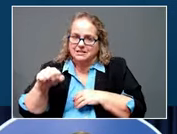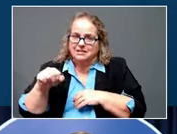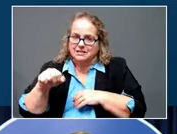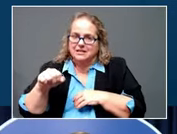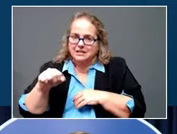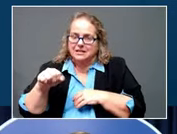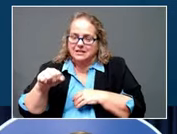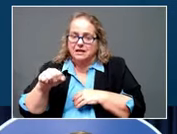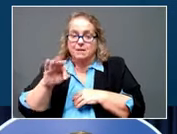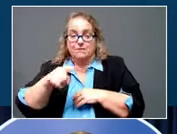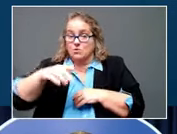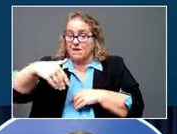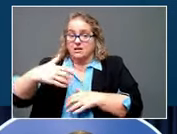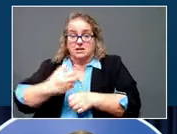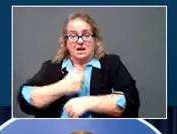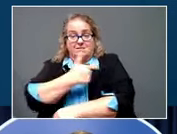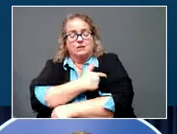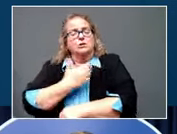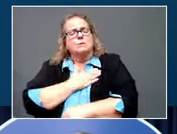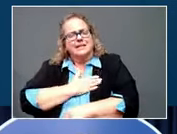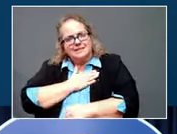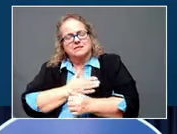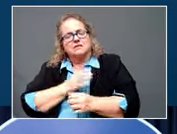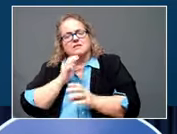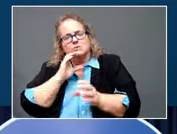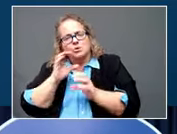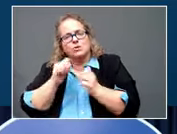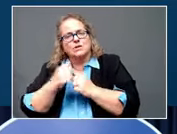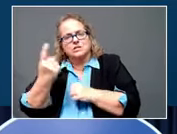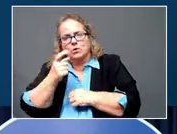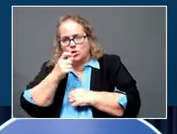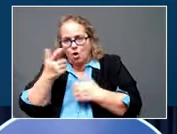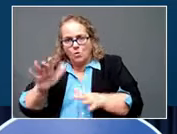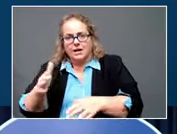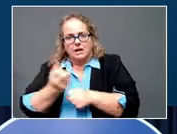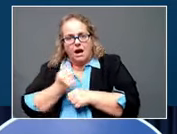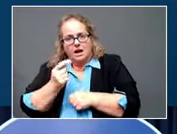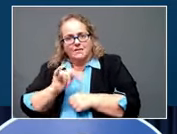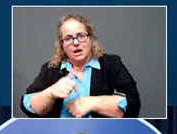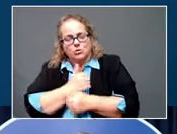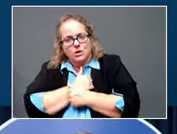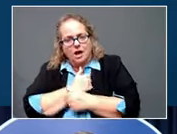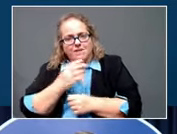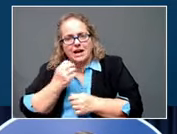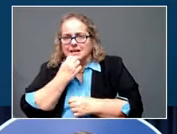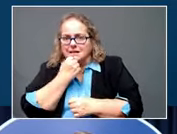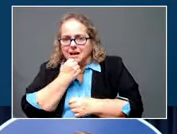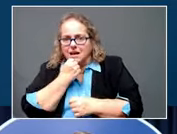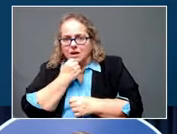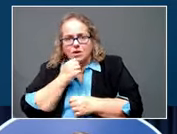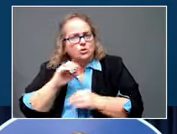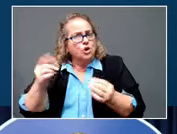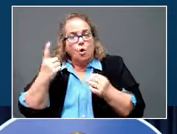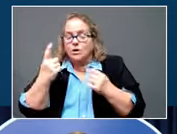please talk to someone who has, that you love and care about. Nobody's trying to make your choices for you.